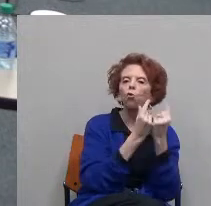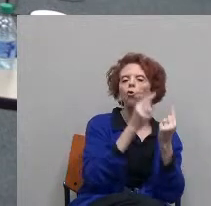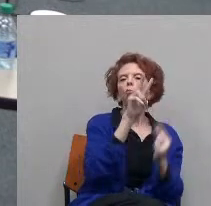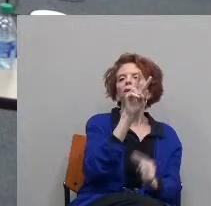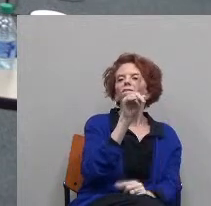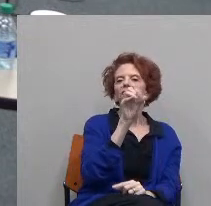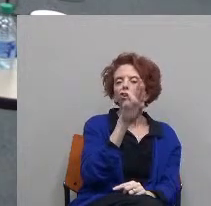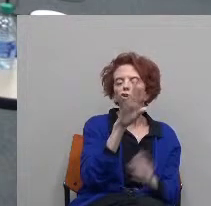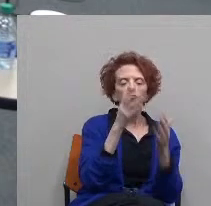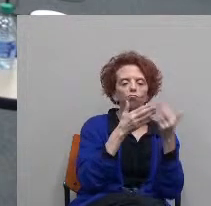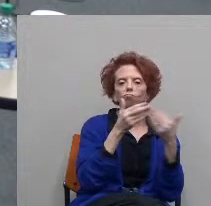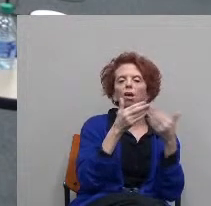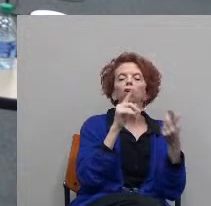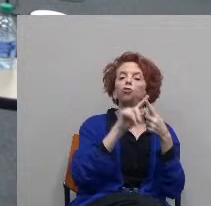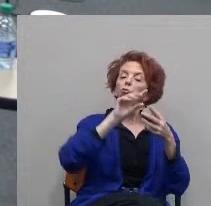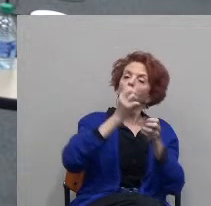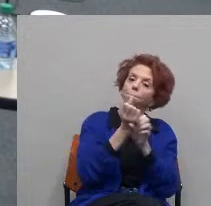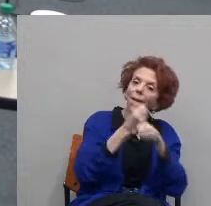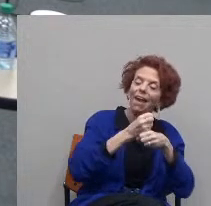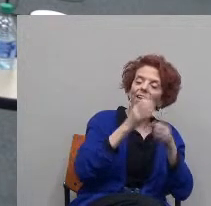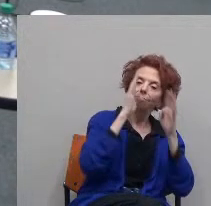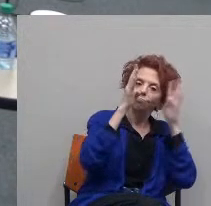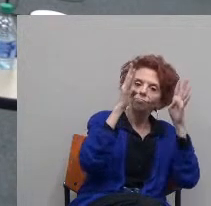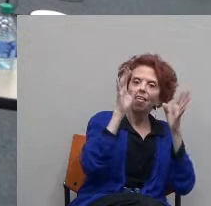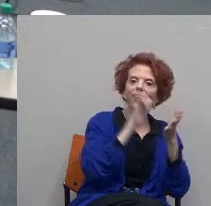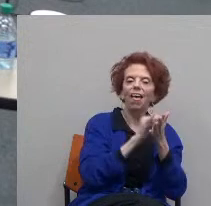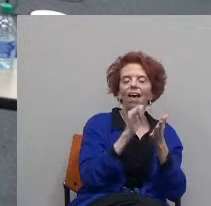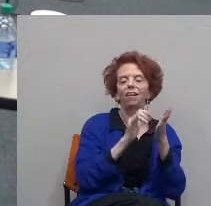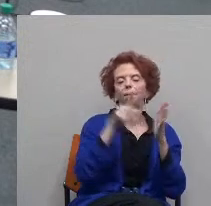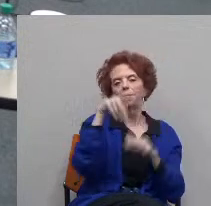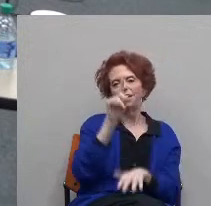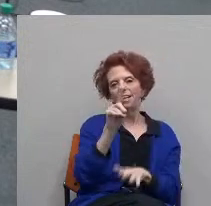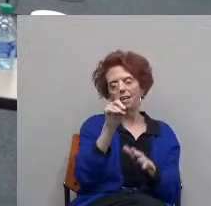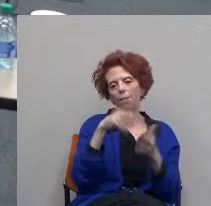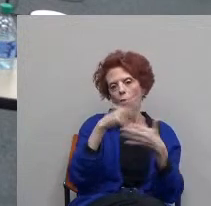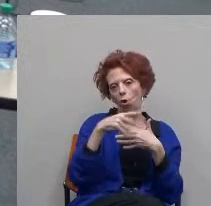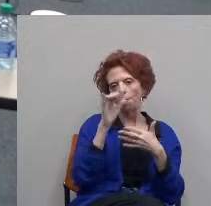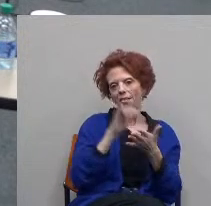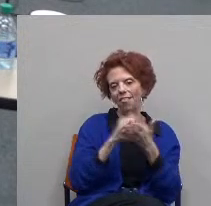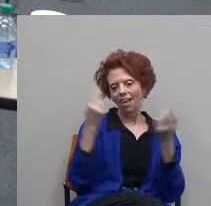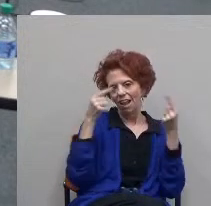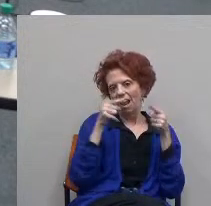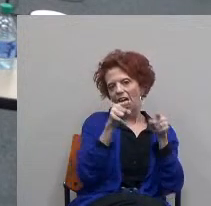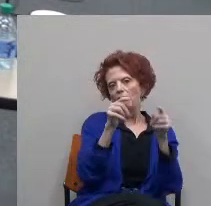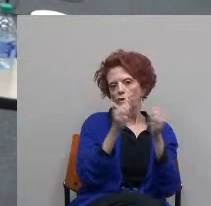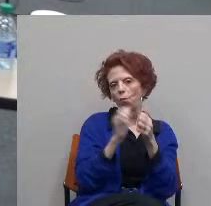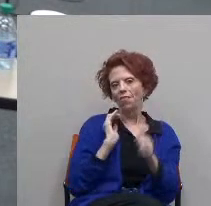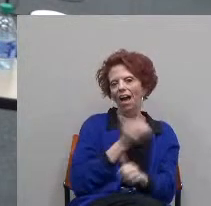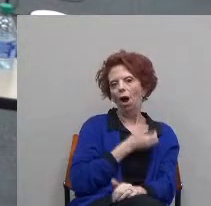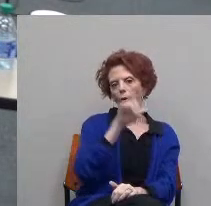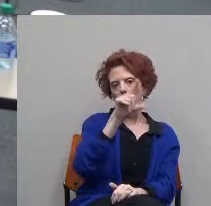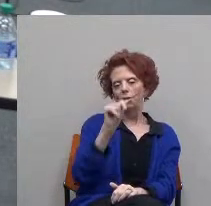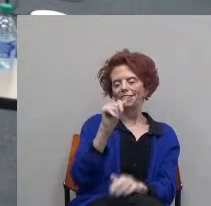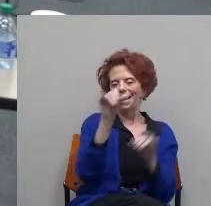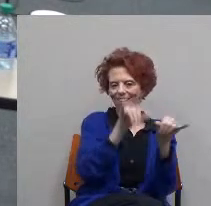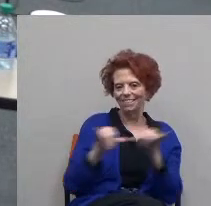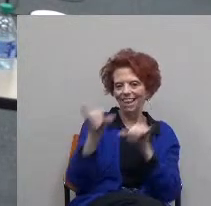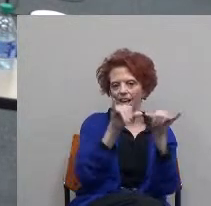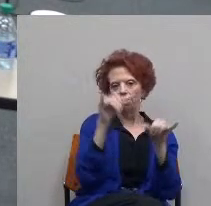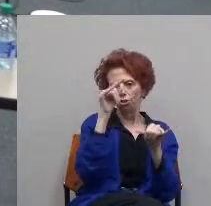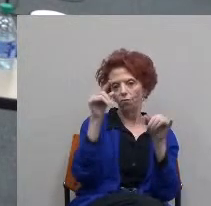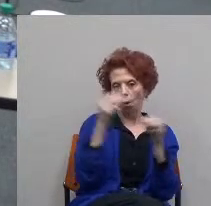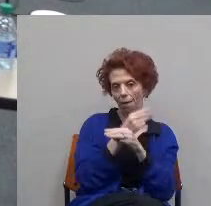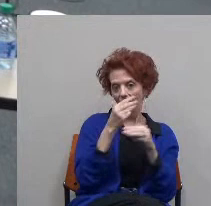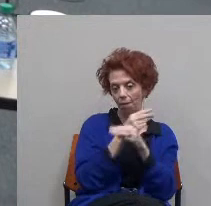help create that professional development program that aligns with our Louisiana standards for